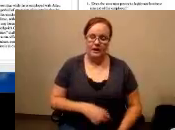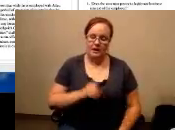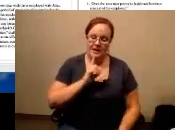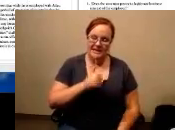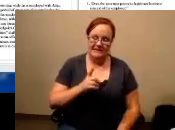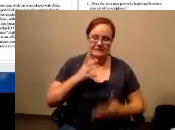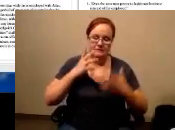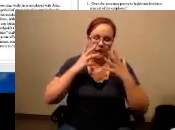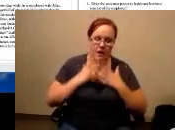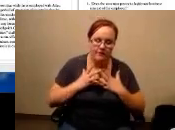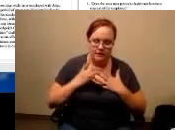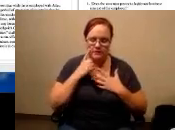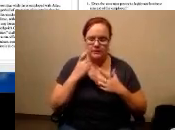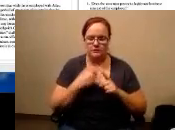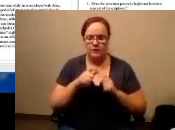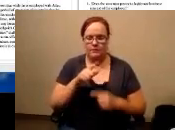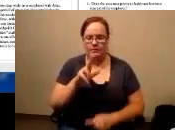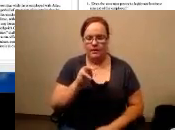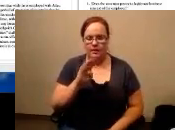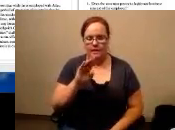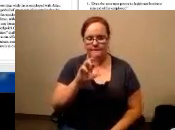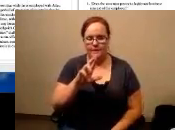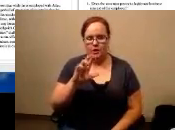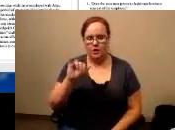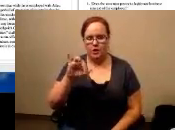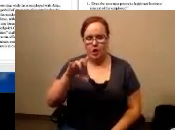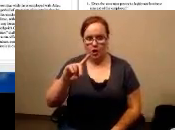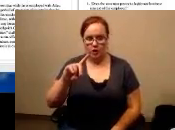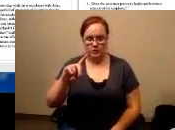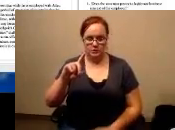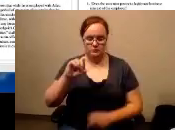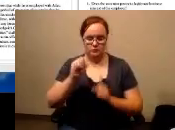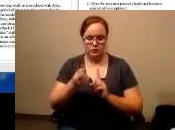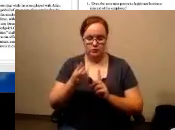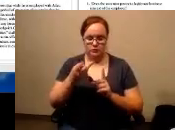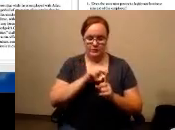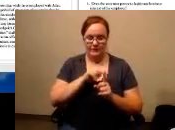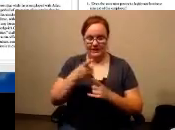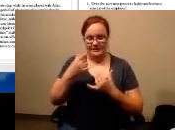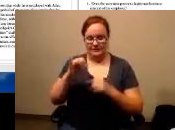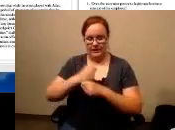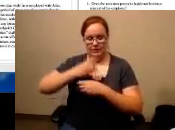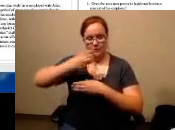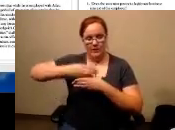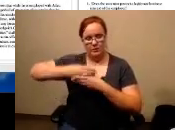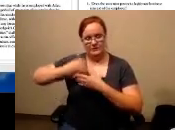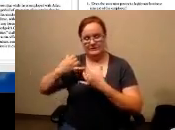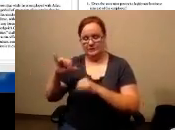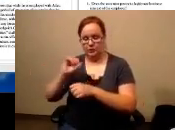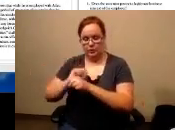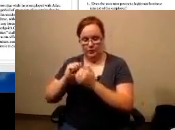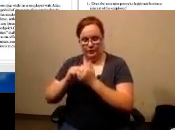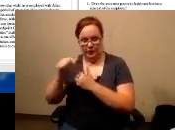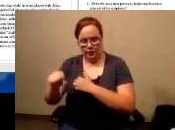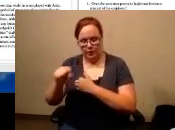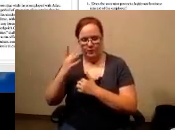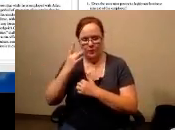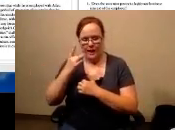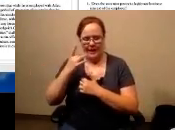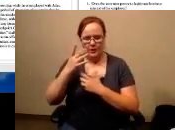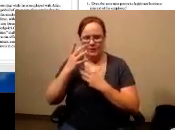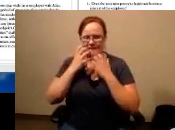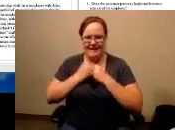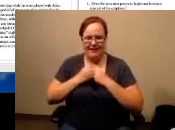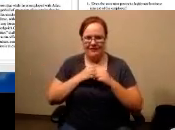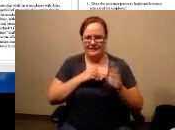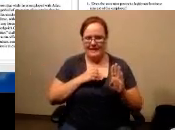the lumberyard's perspective, they're still Andersen windows and they're still dealing with you. Why do they care if it's company A or B? That is